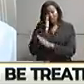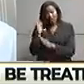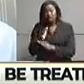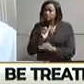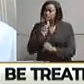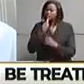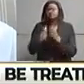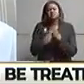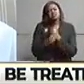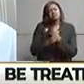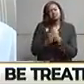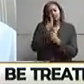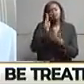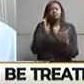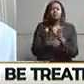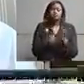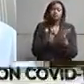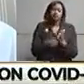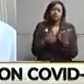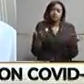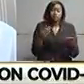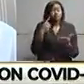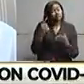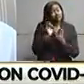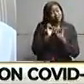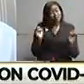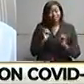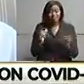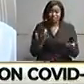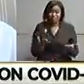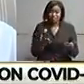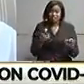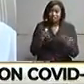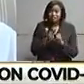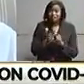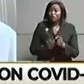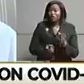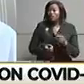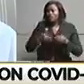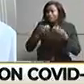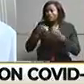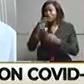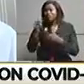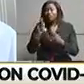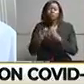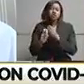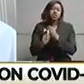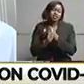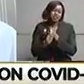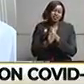himself unnecessarily, and also endangering others.